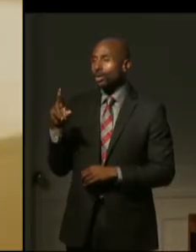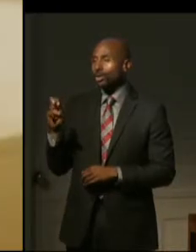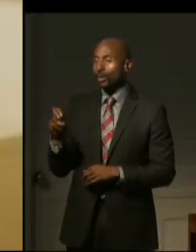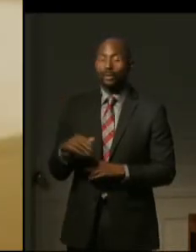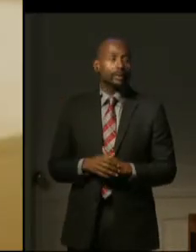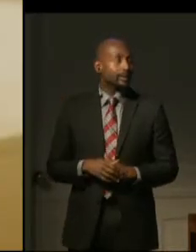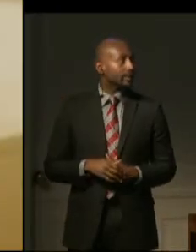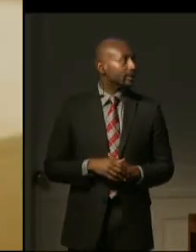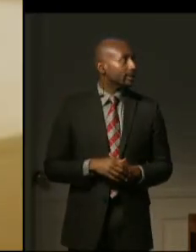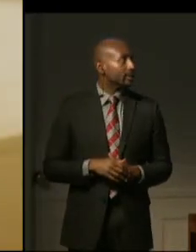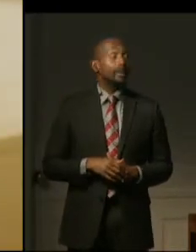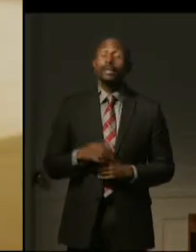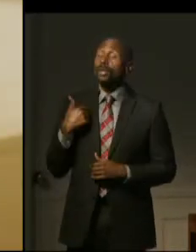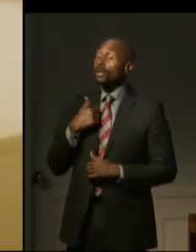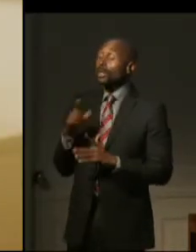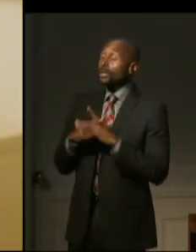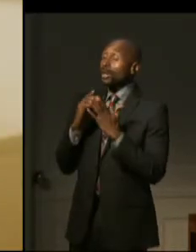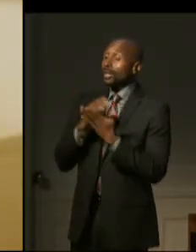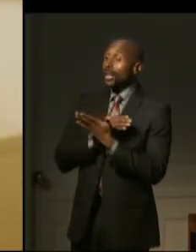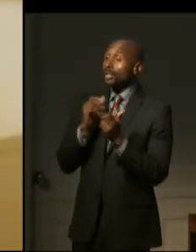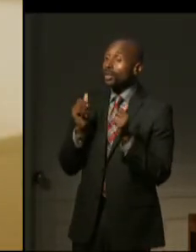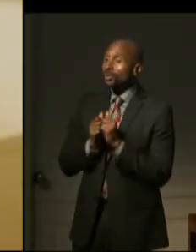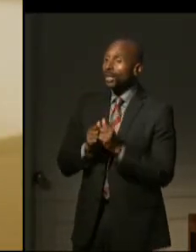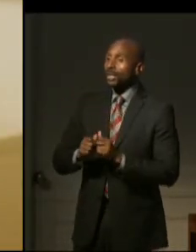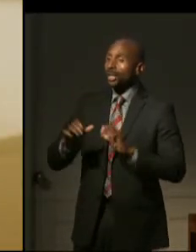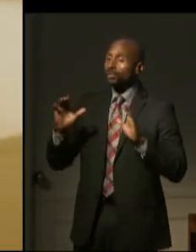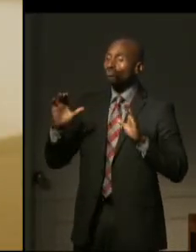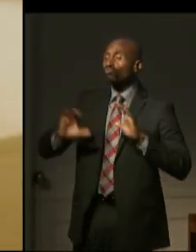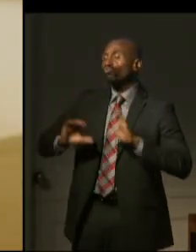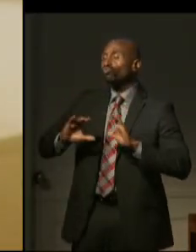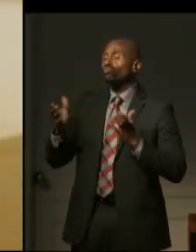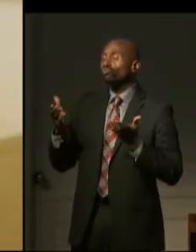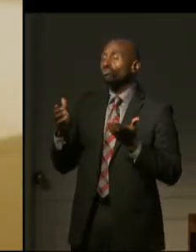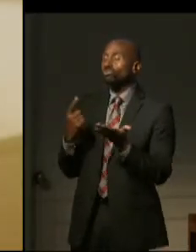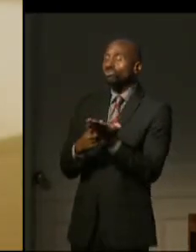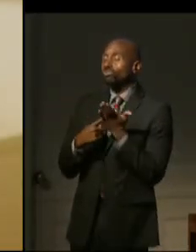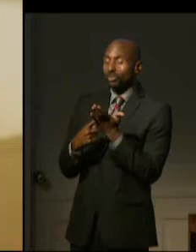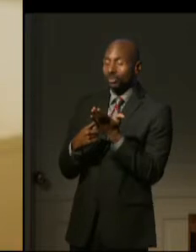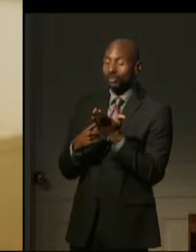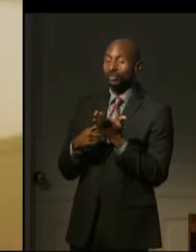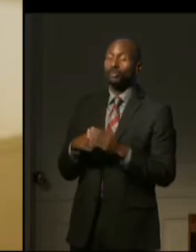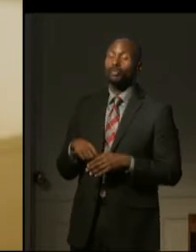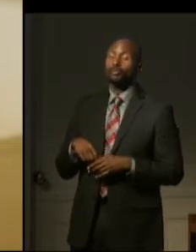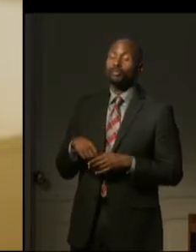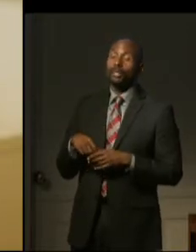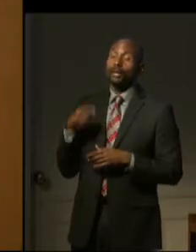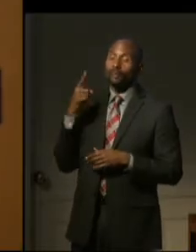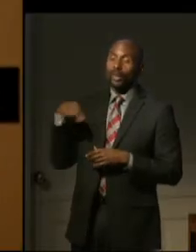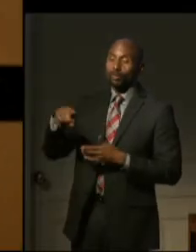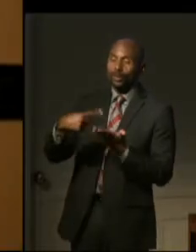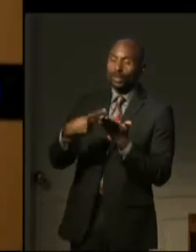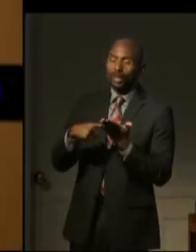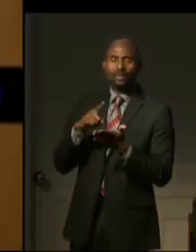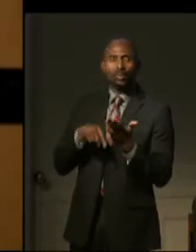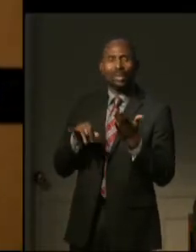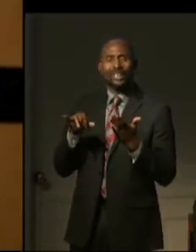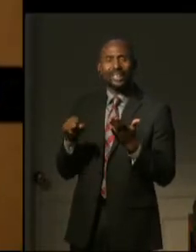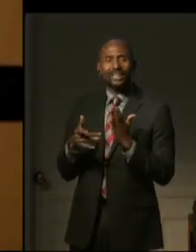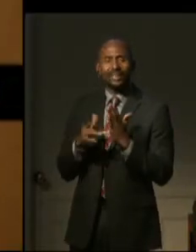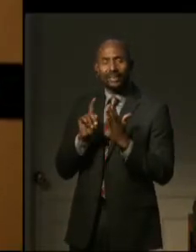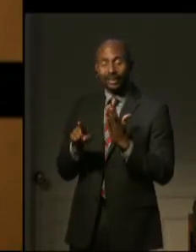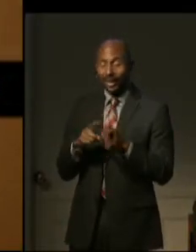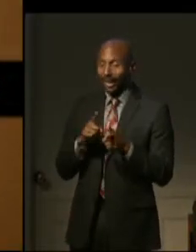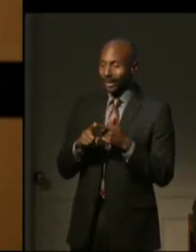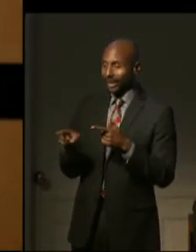We start the lesson with a chalk talk where students explore the question, what is technology? And then students work collaboratively using the See, Think,